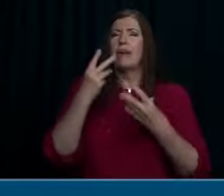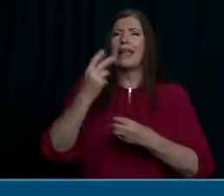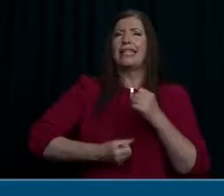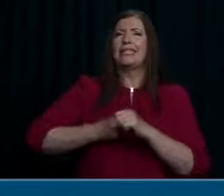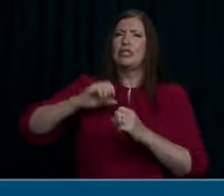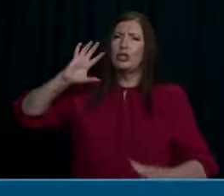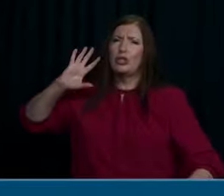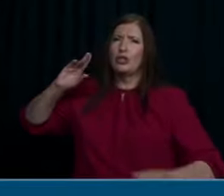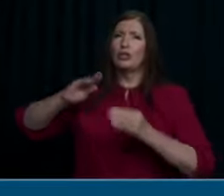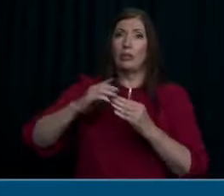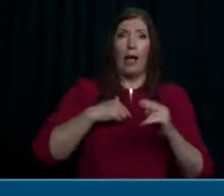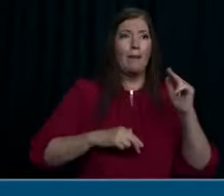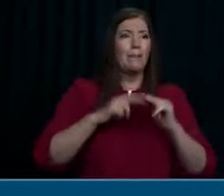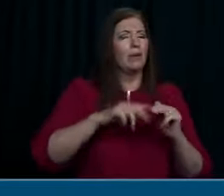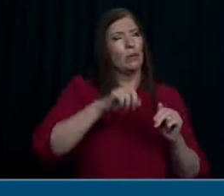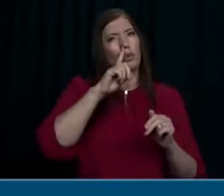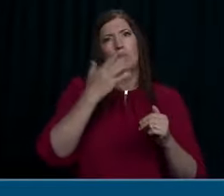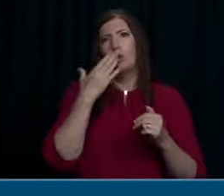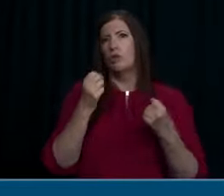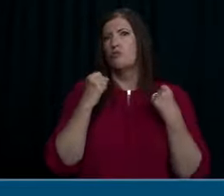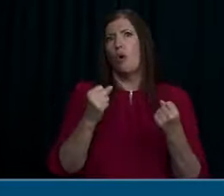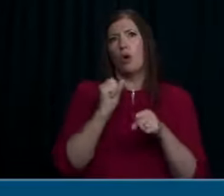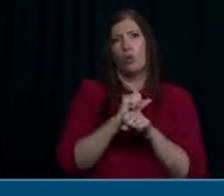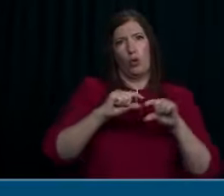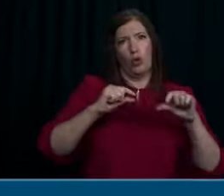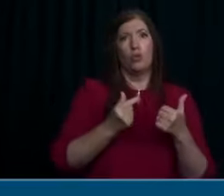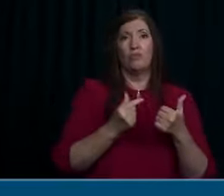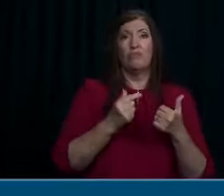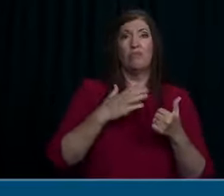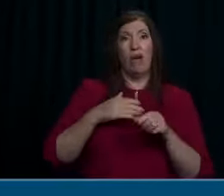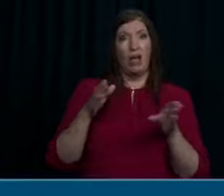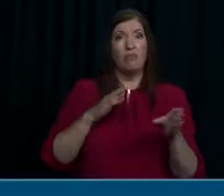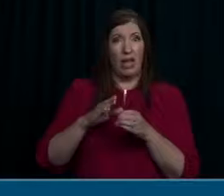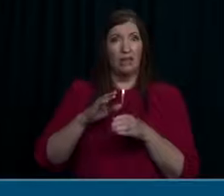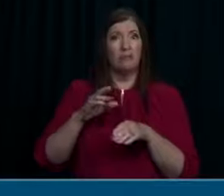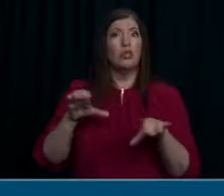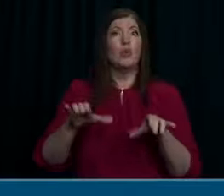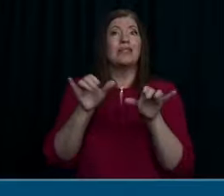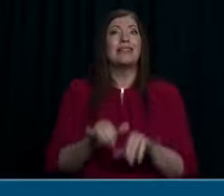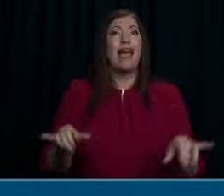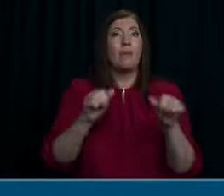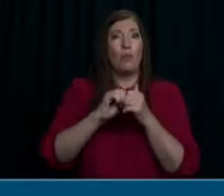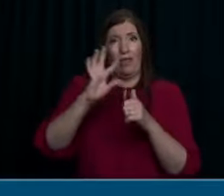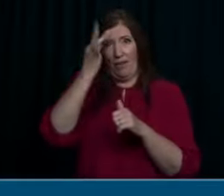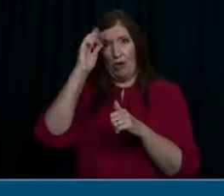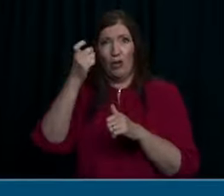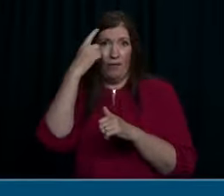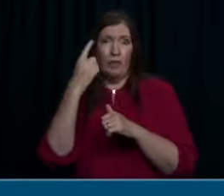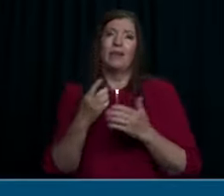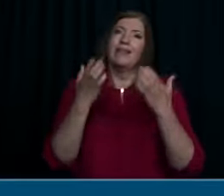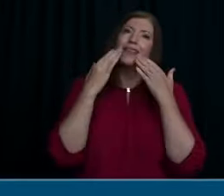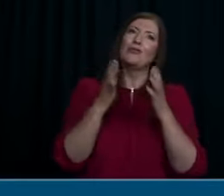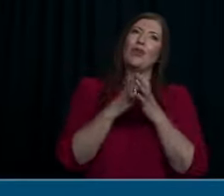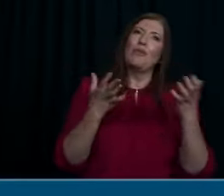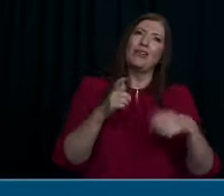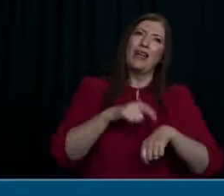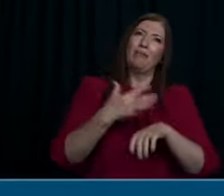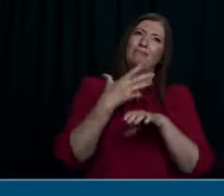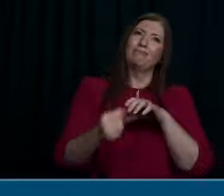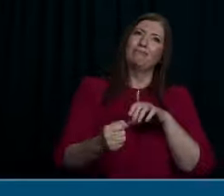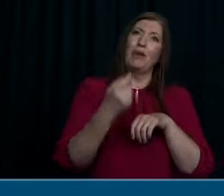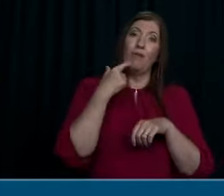good and strong work groups, and I intend to do that with the federal government. All right. Well, thank you very much. That is all the time we